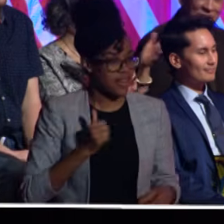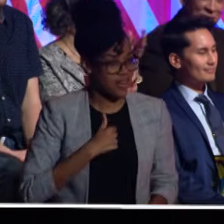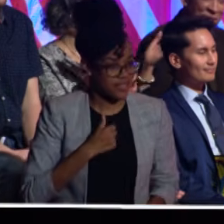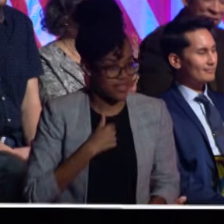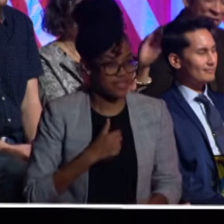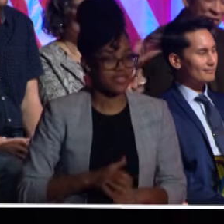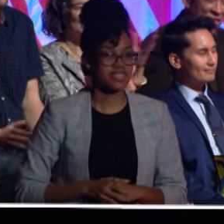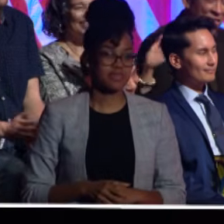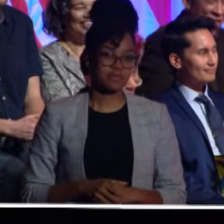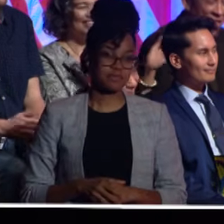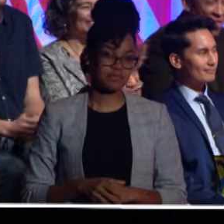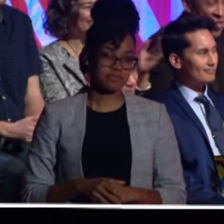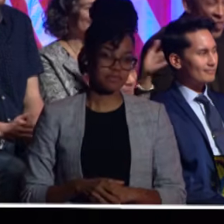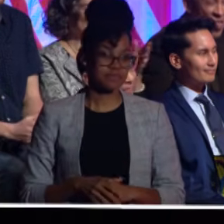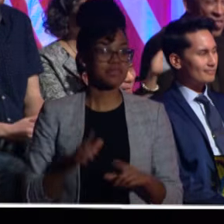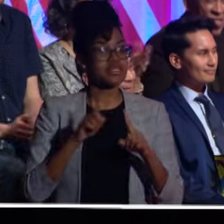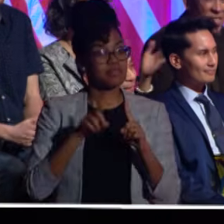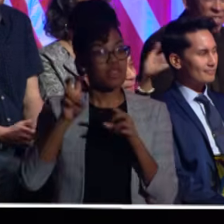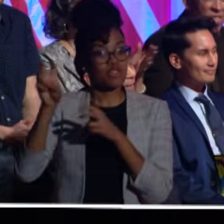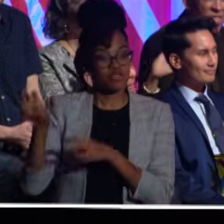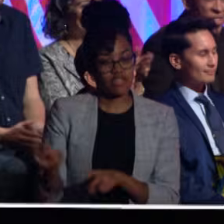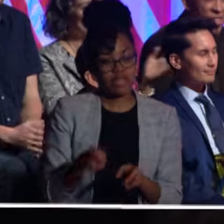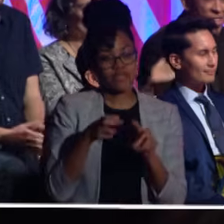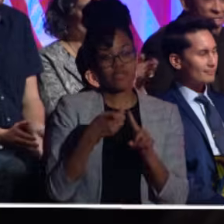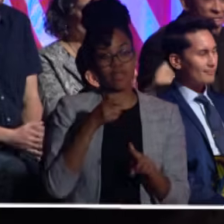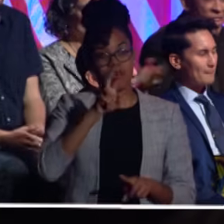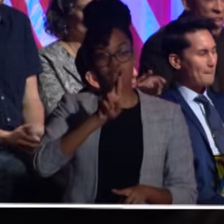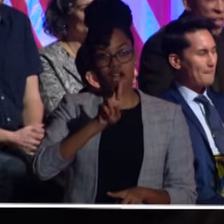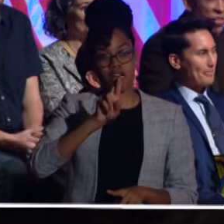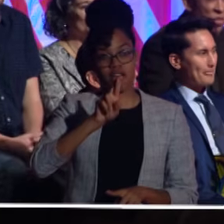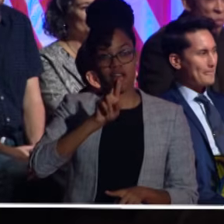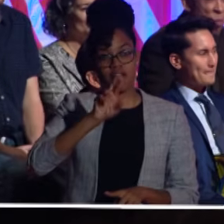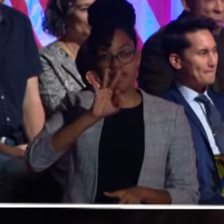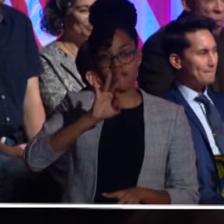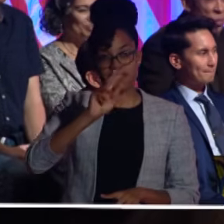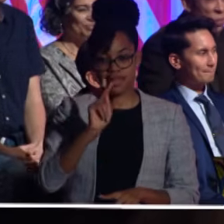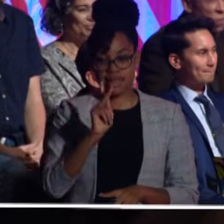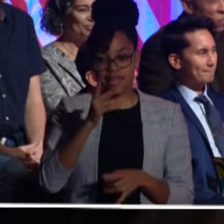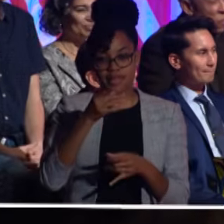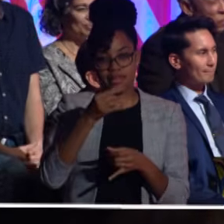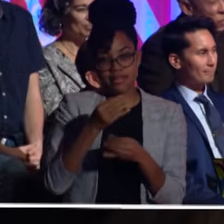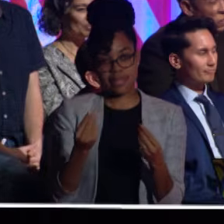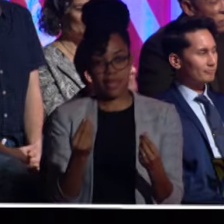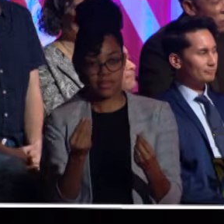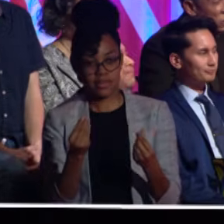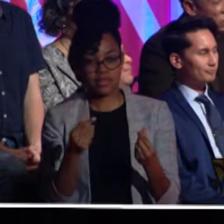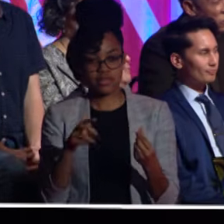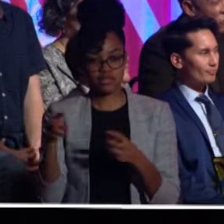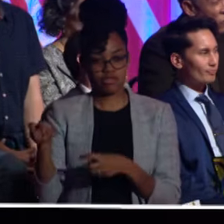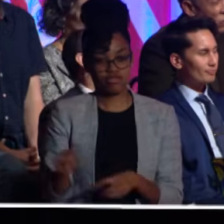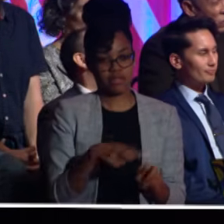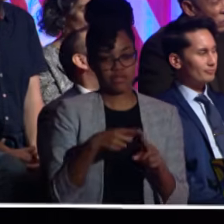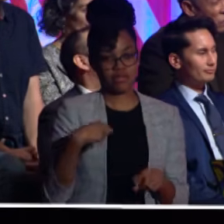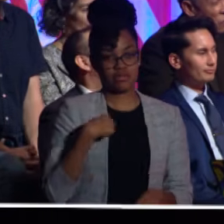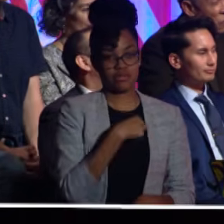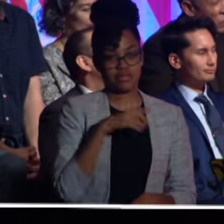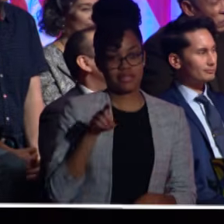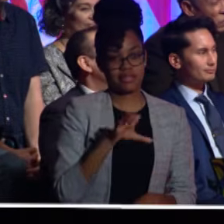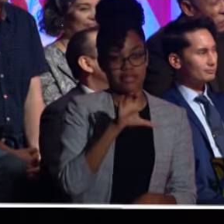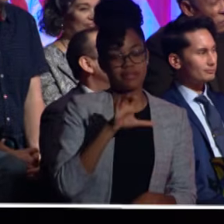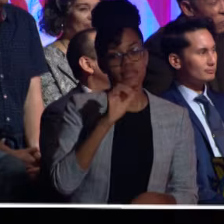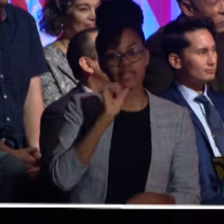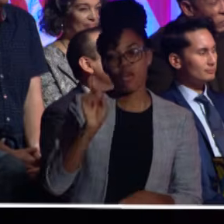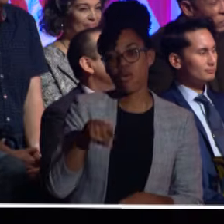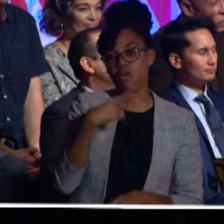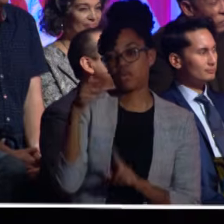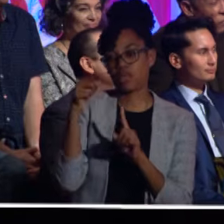the transfer of the RFK campus is not my only legislative priority for this Congress. We also